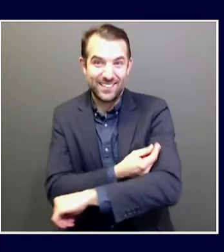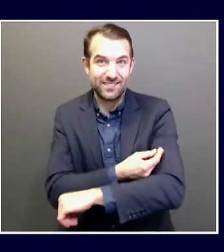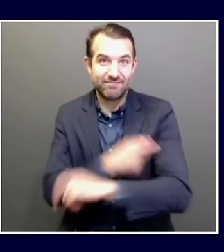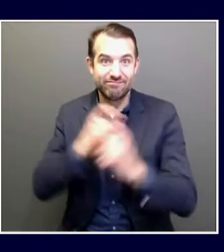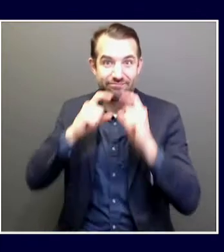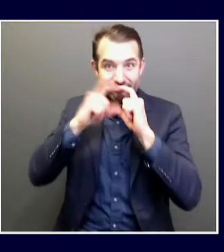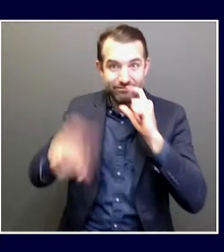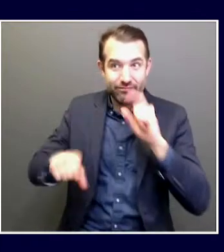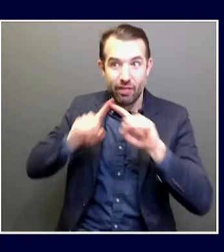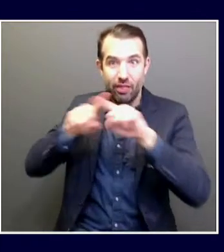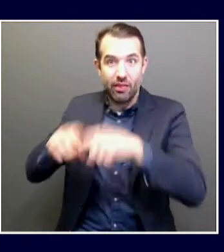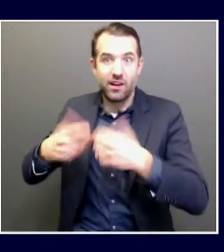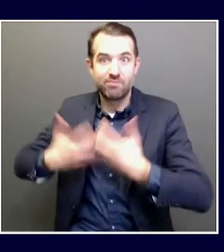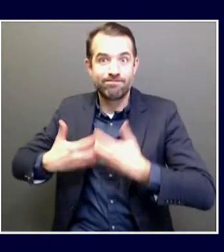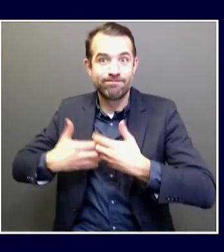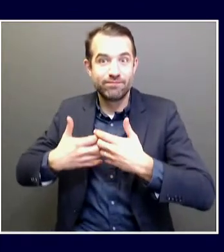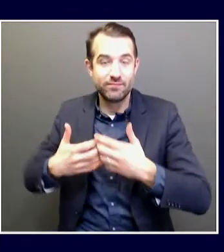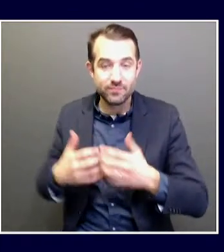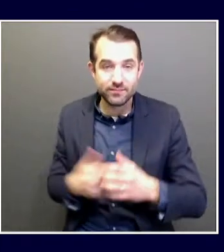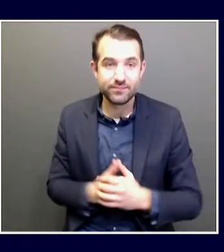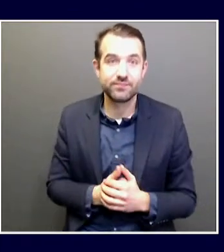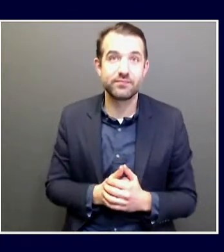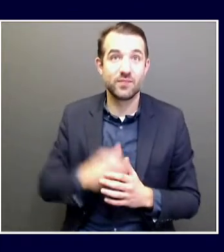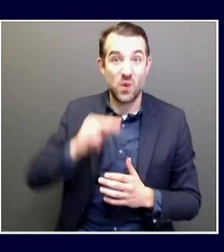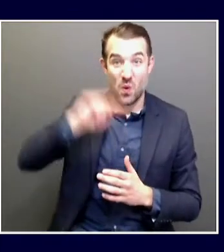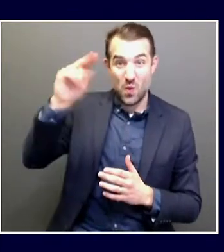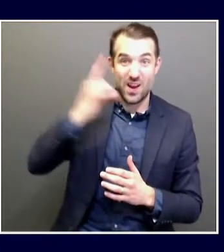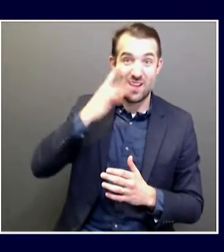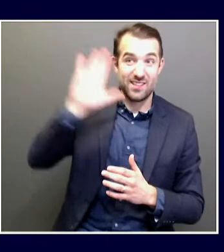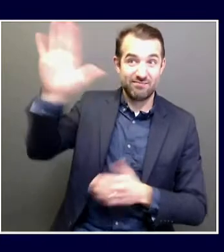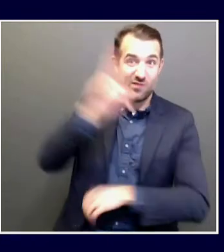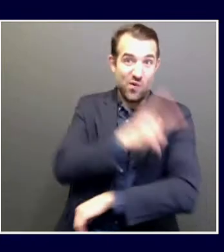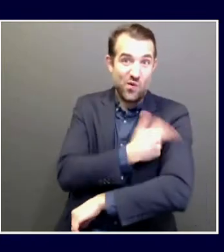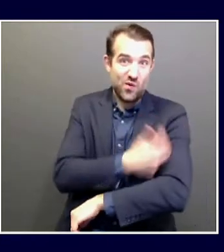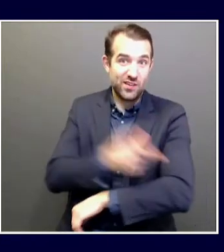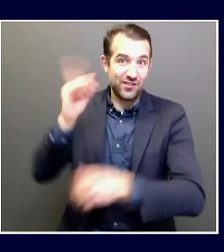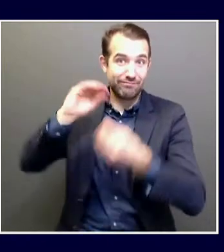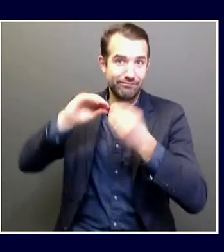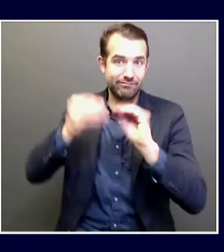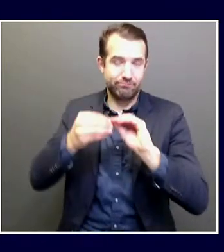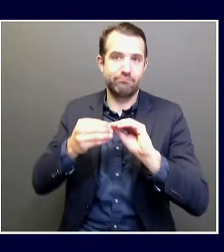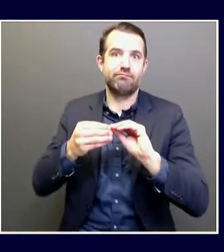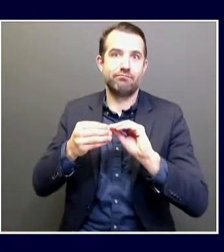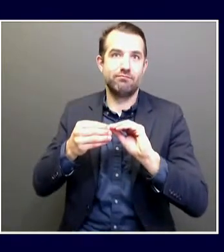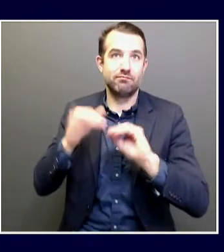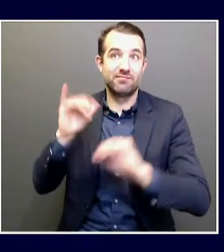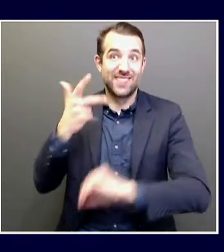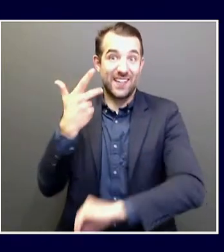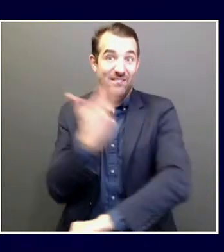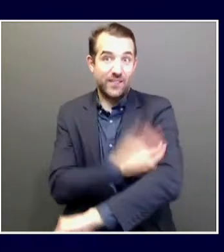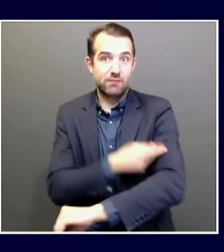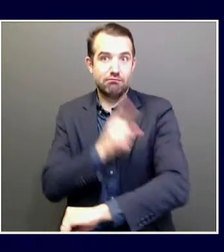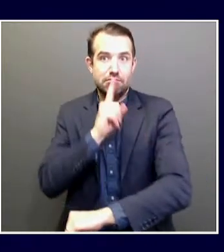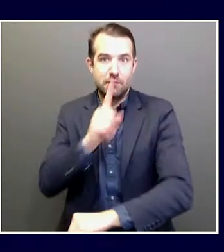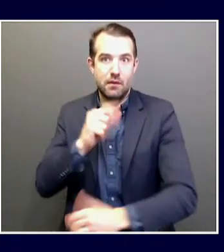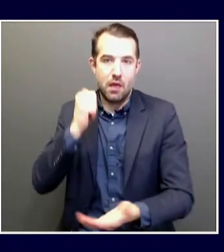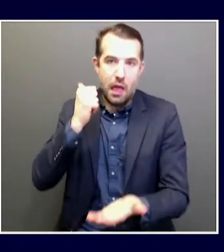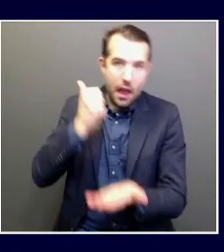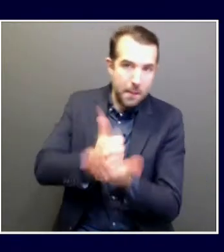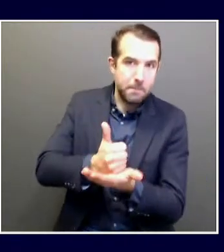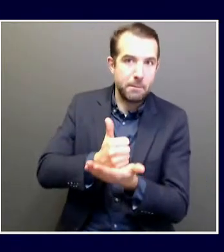of the beneficial impact of vaccines, especially now, and as we talk about the Omicron variant in a